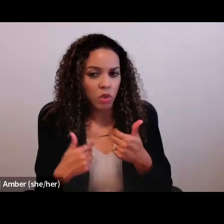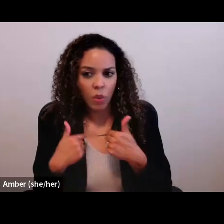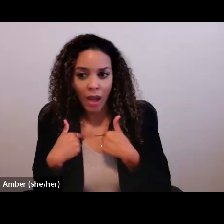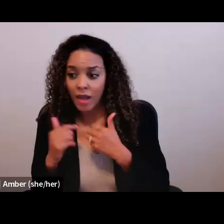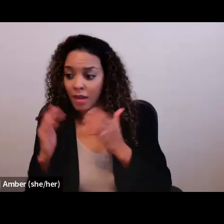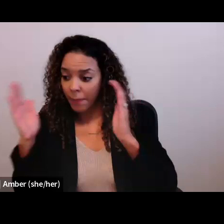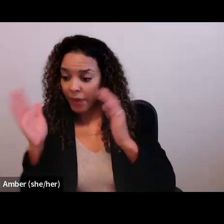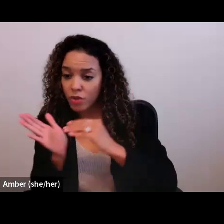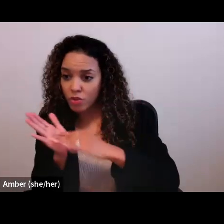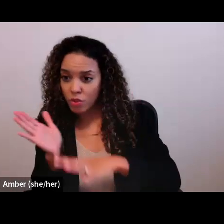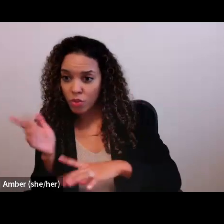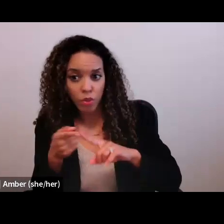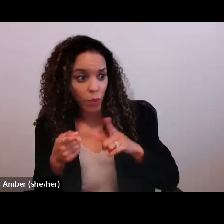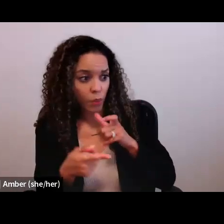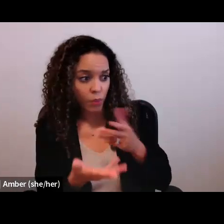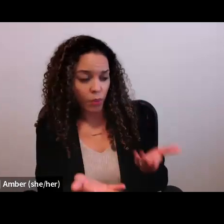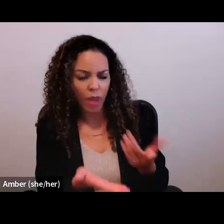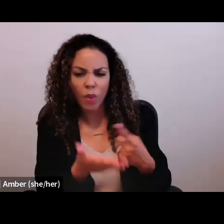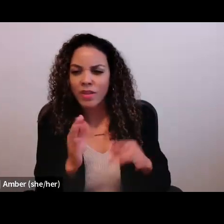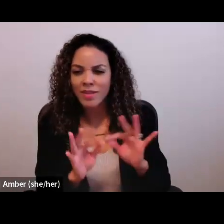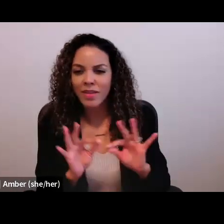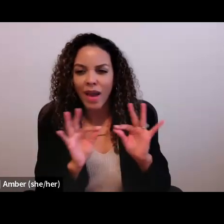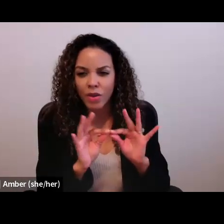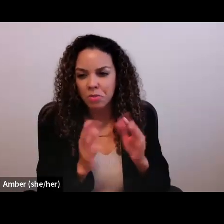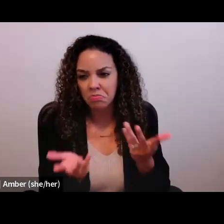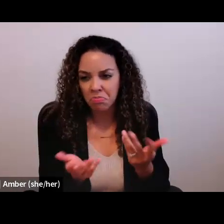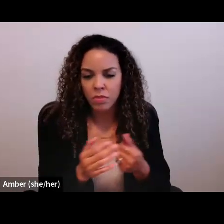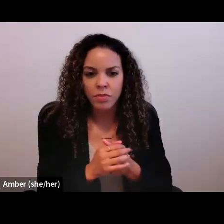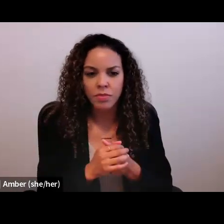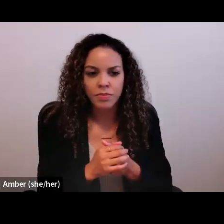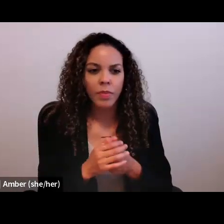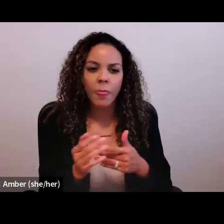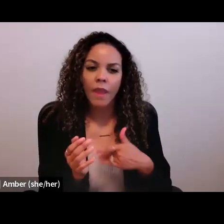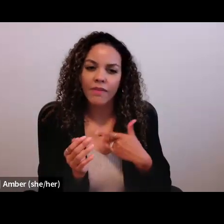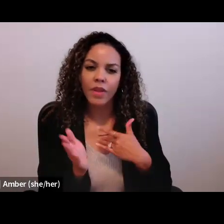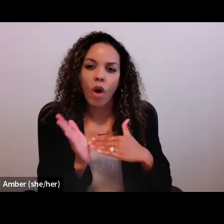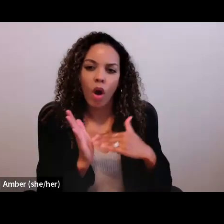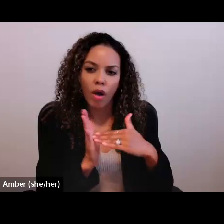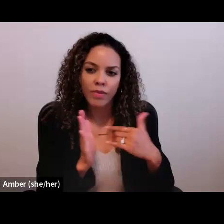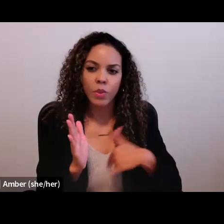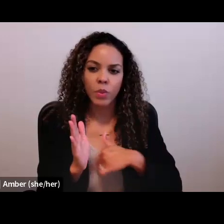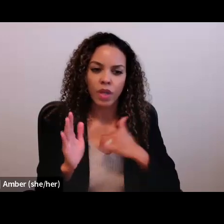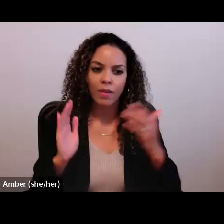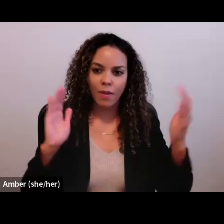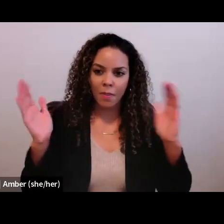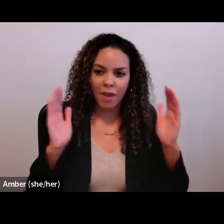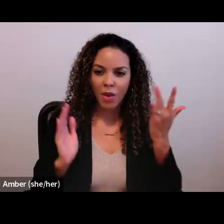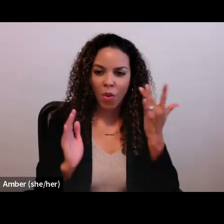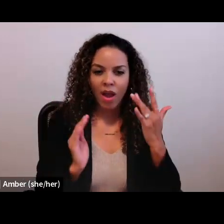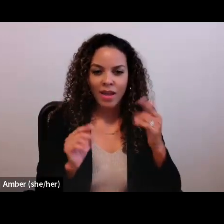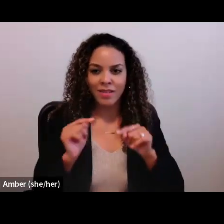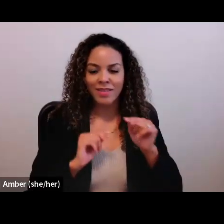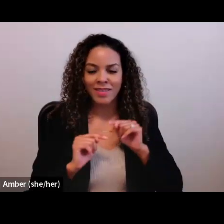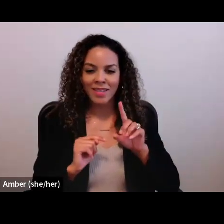is the value that we have there? And I think that oftentimes we do that because it's the default, right? We